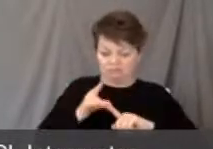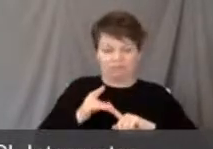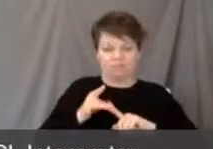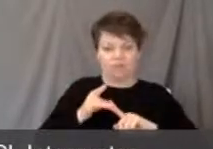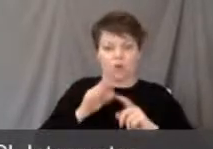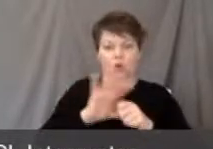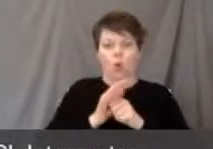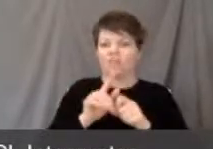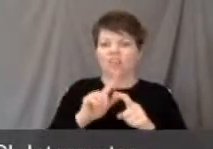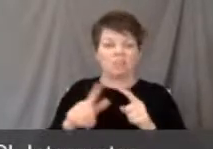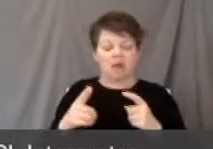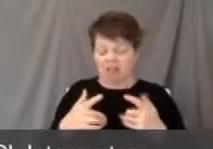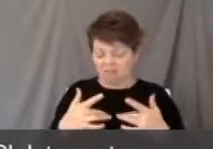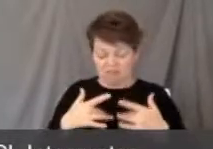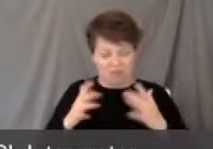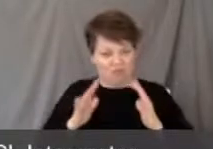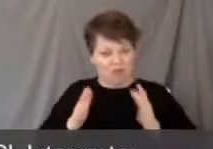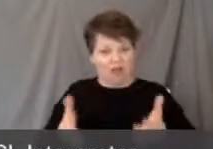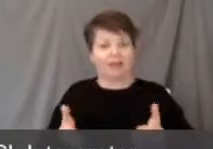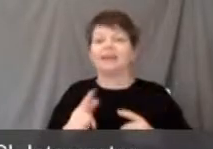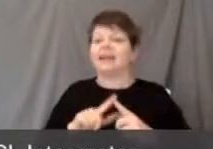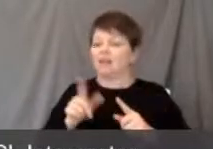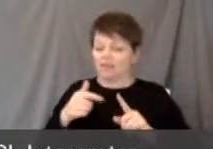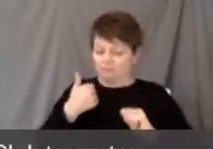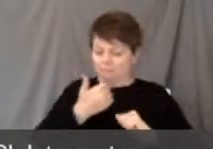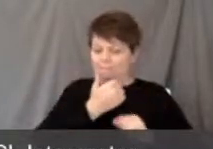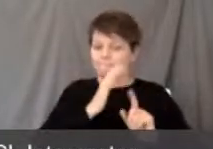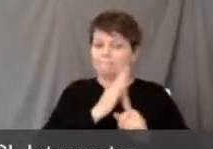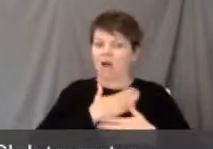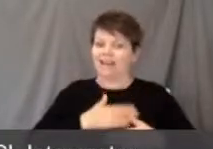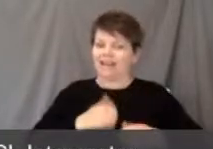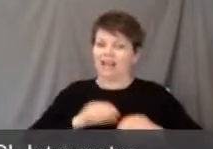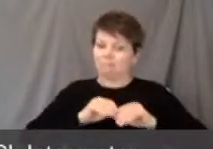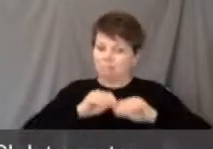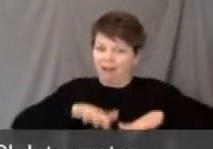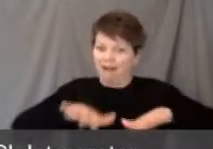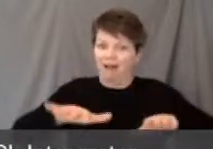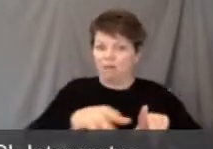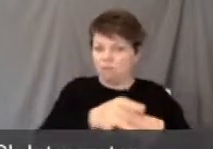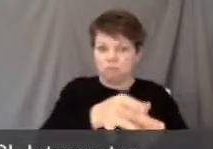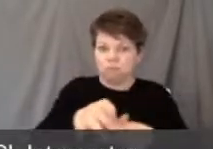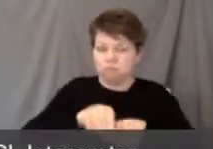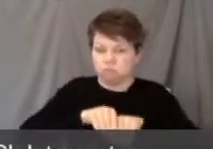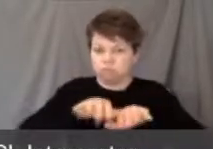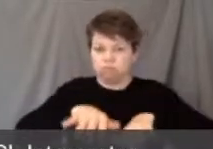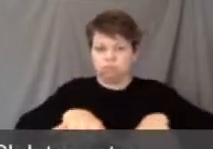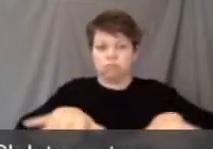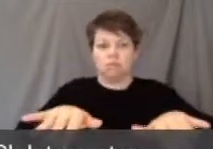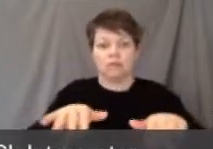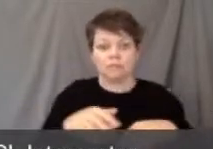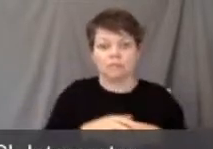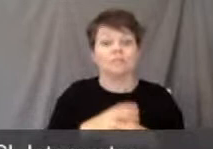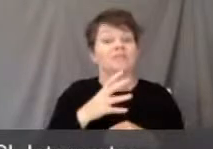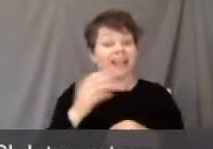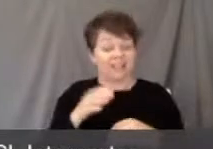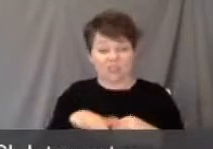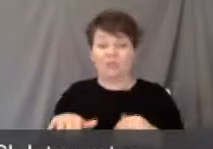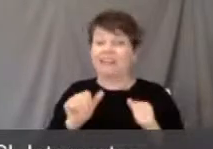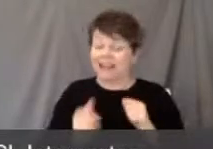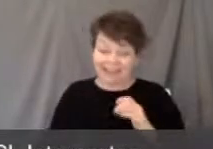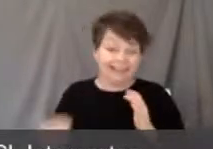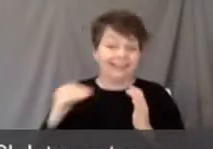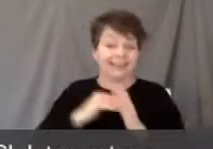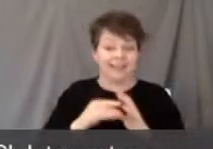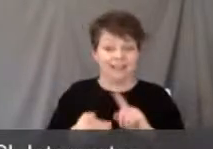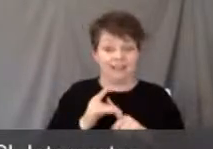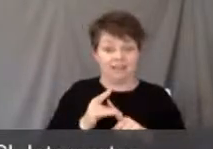yes, even if kids are vaccinated, there is still the chance that they could get infected. Again, it's about 91% effective,